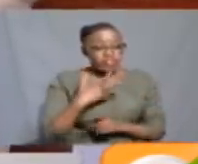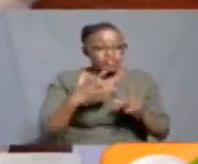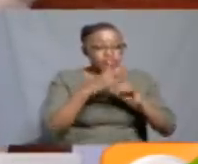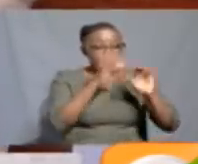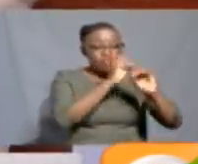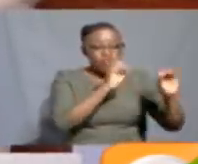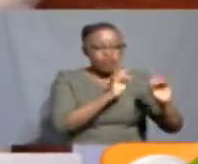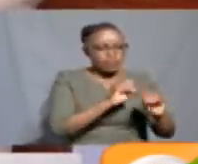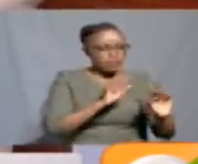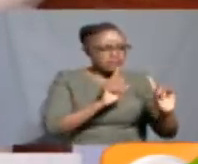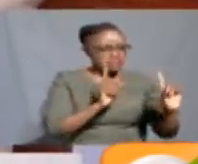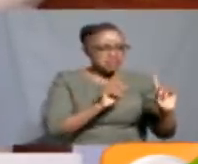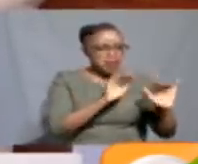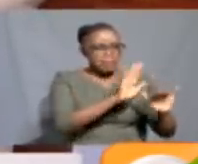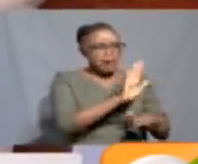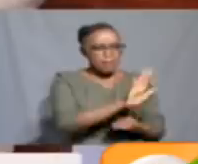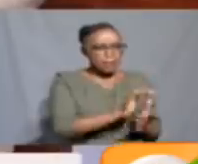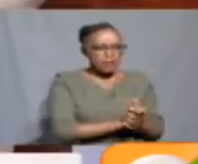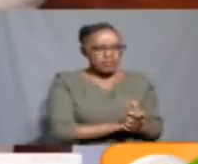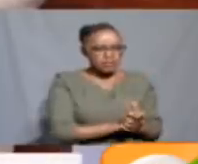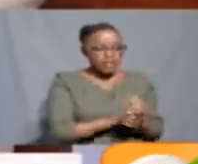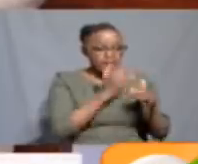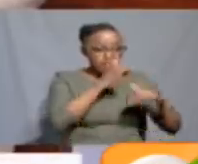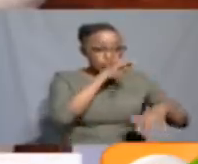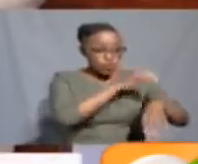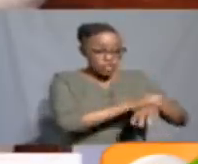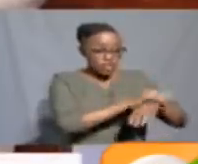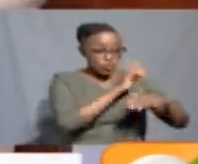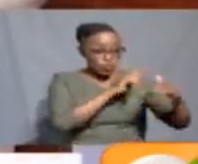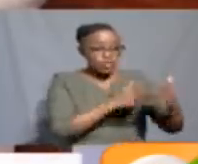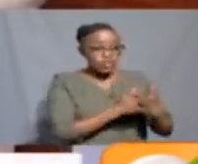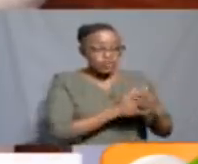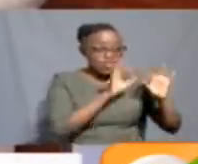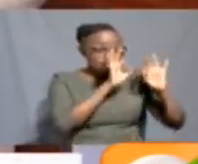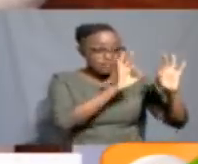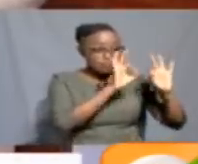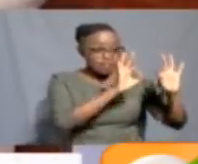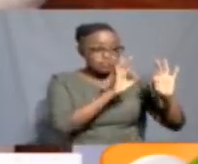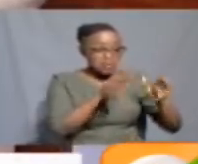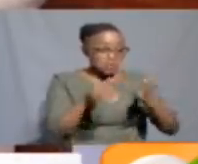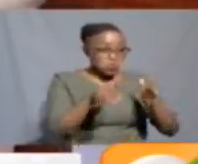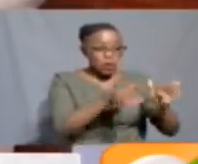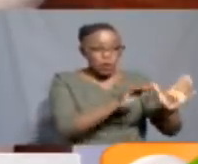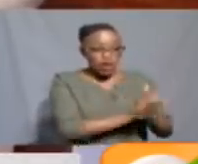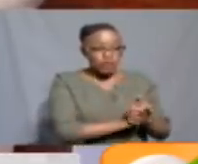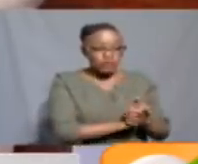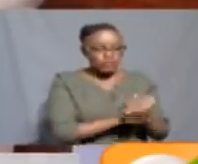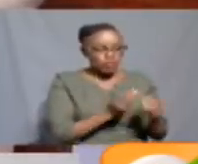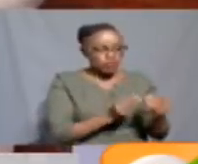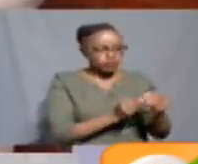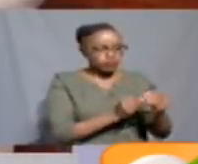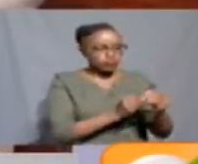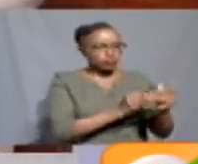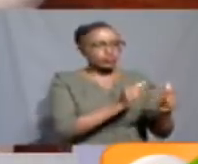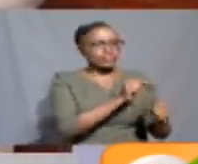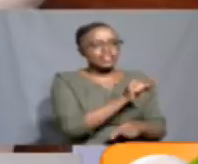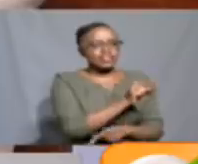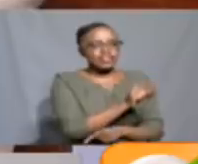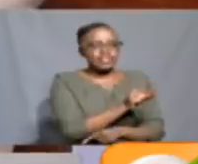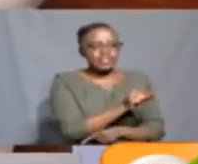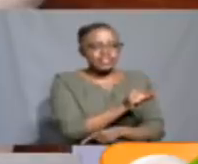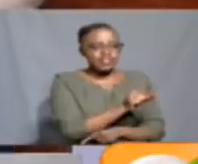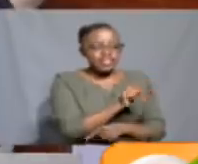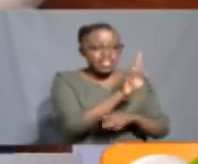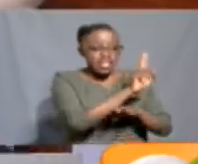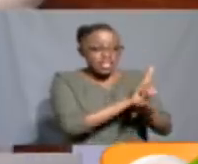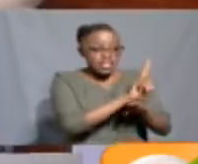it. No, it's not on now. Yeah. Now you're going to find out the smart ways of overcoming and